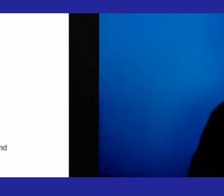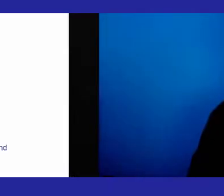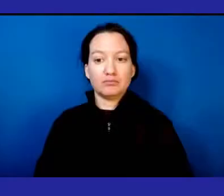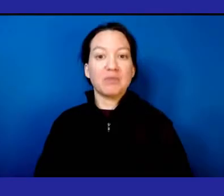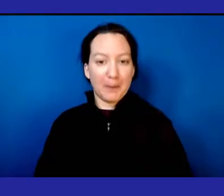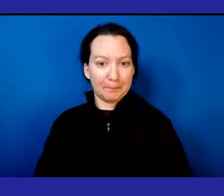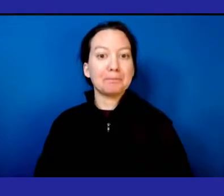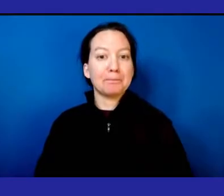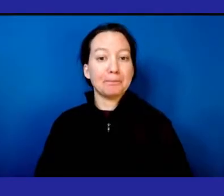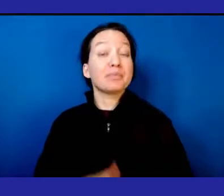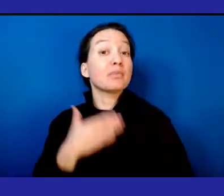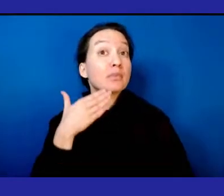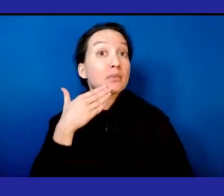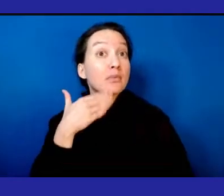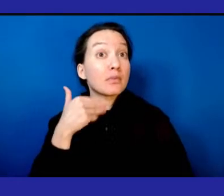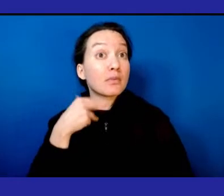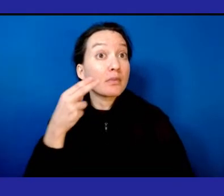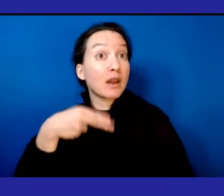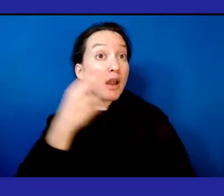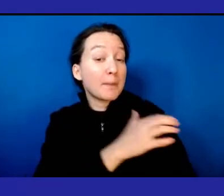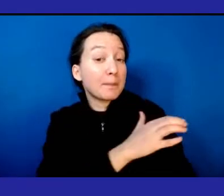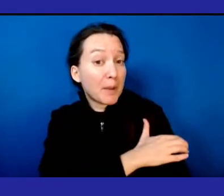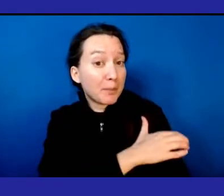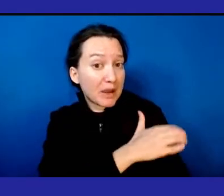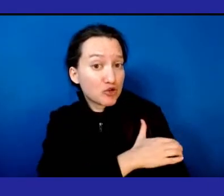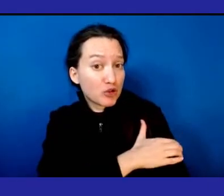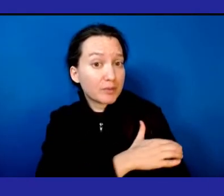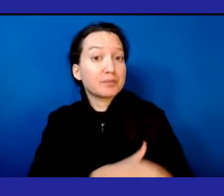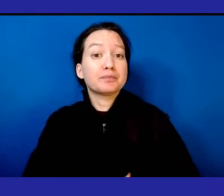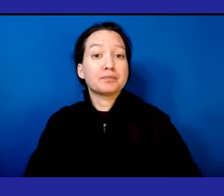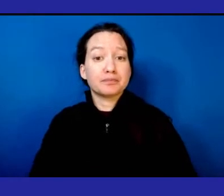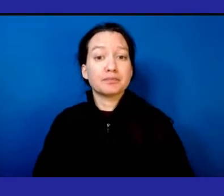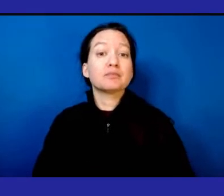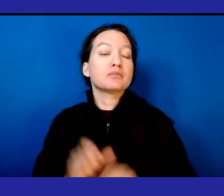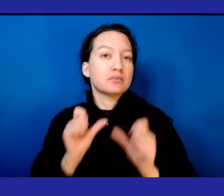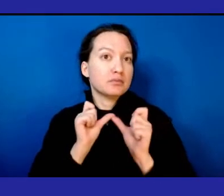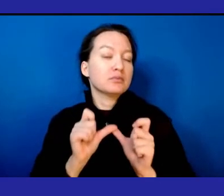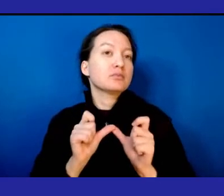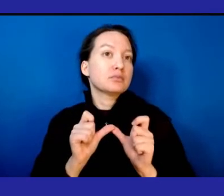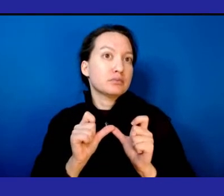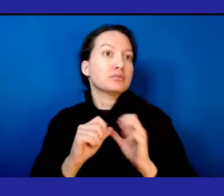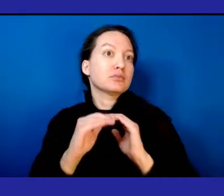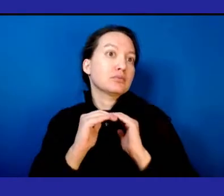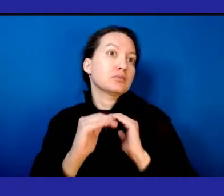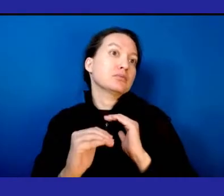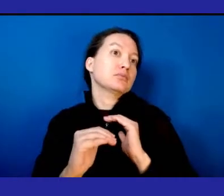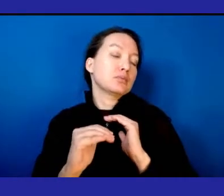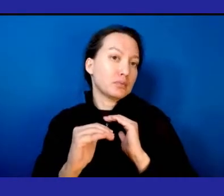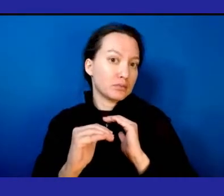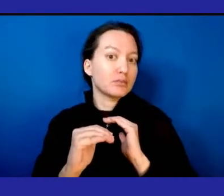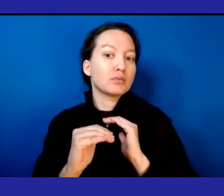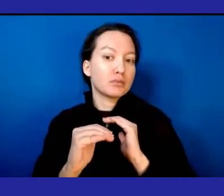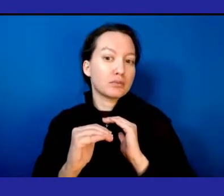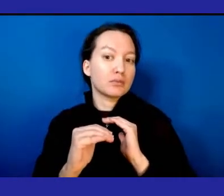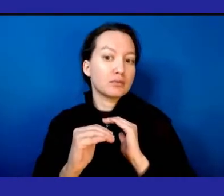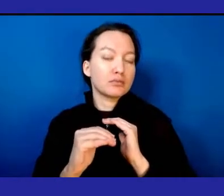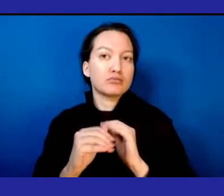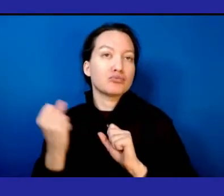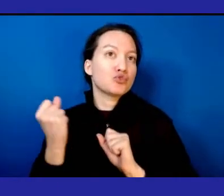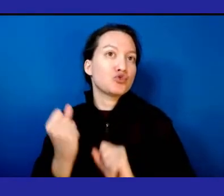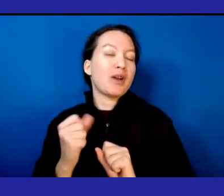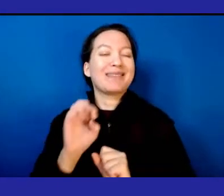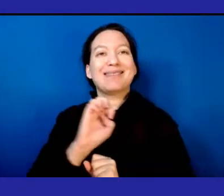So diabetes and high blood pressure continues to maintain a high prevalence in the East